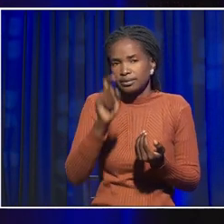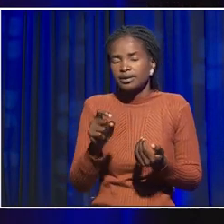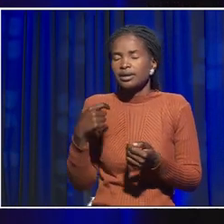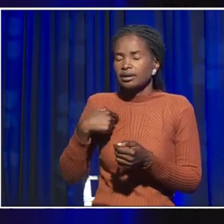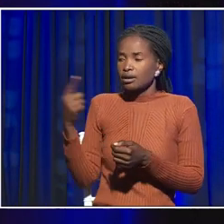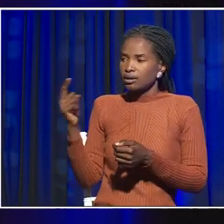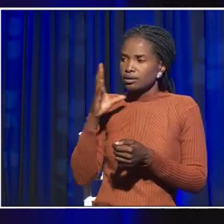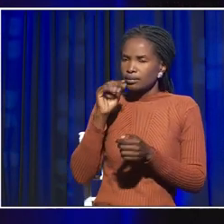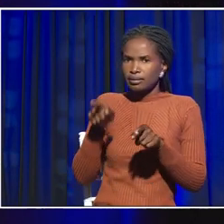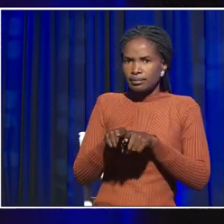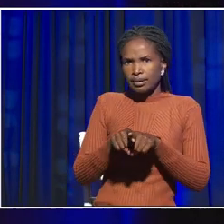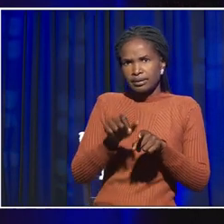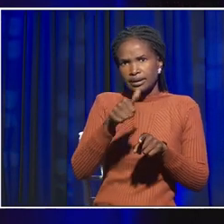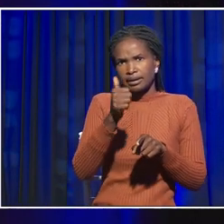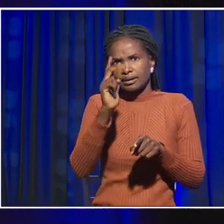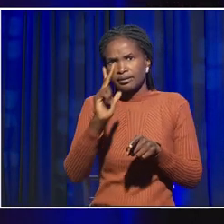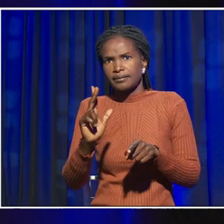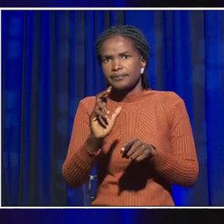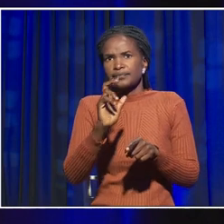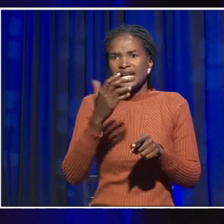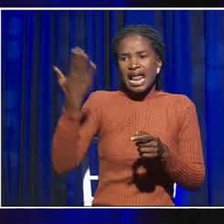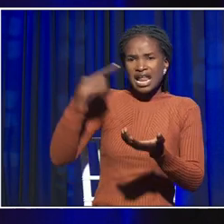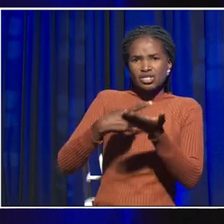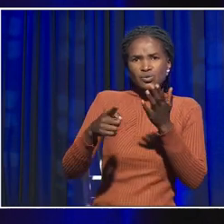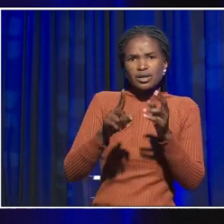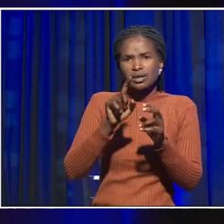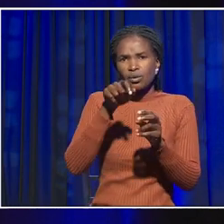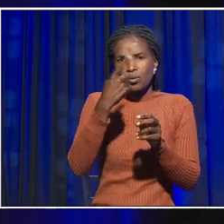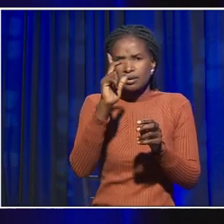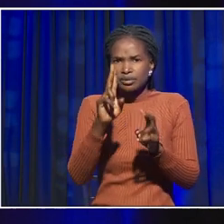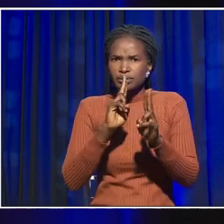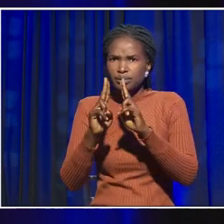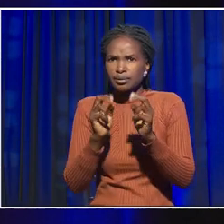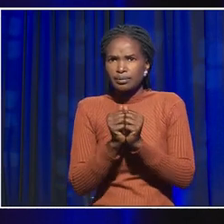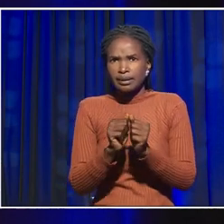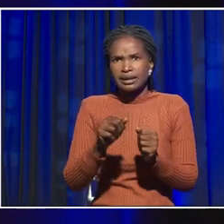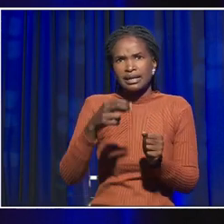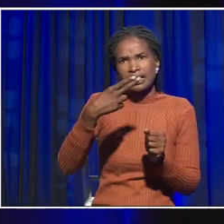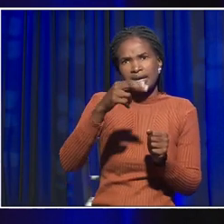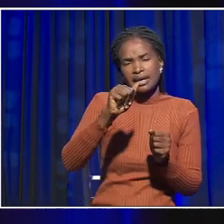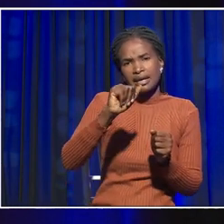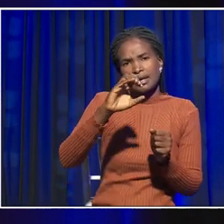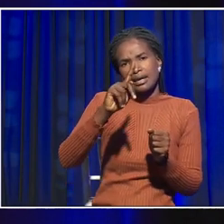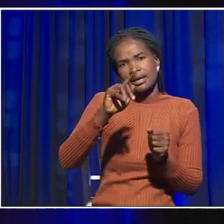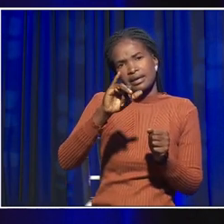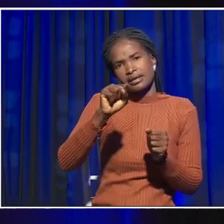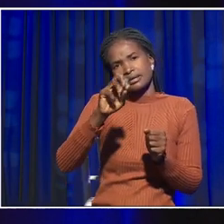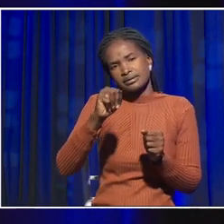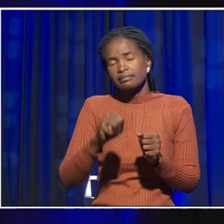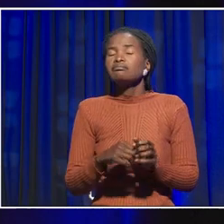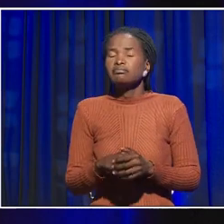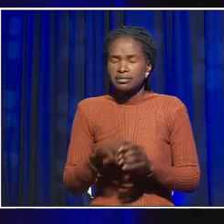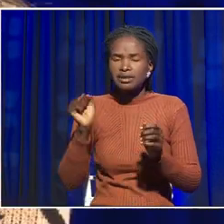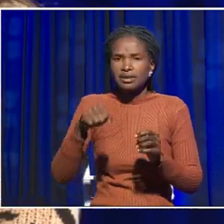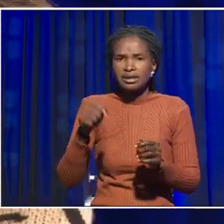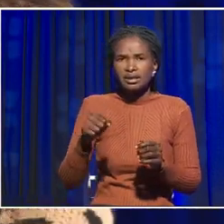talking to Malkis, our participant of last week. Yes. About a hackathon. Ah, yes, yes. So we discussed